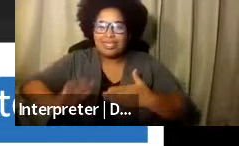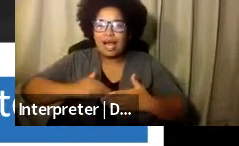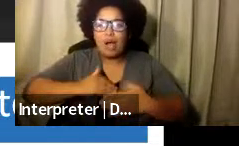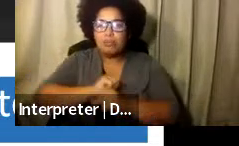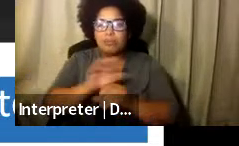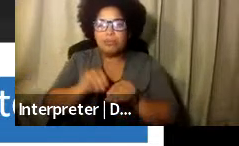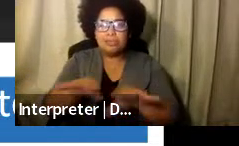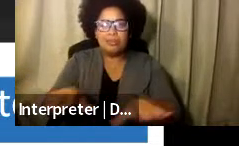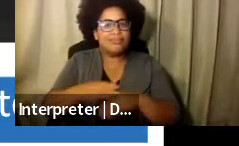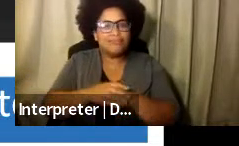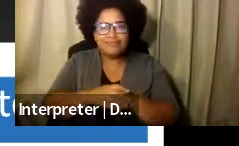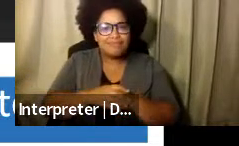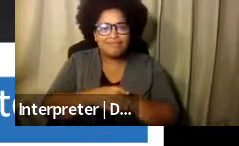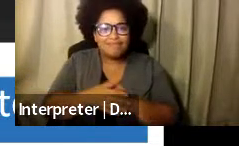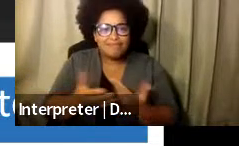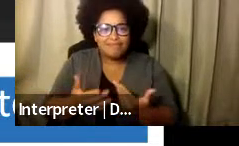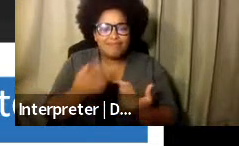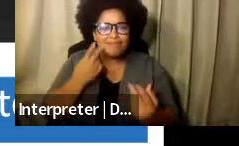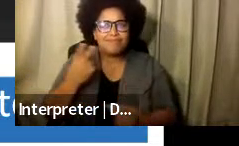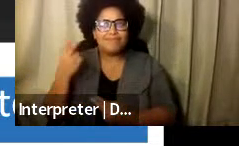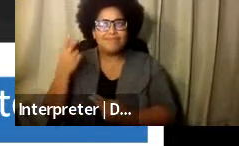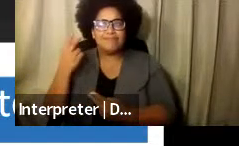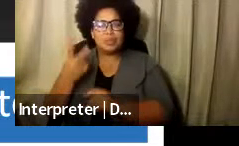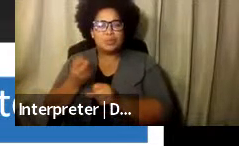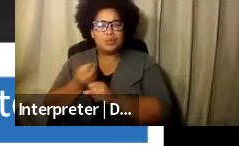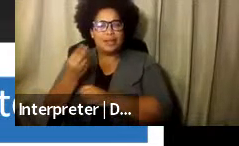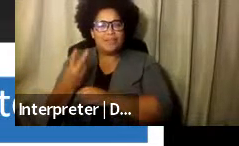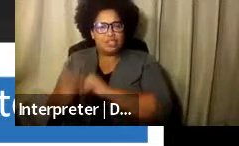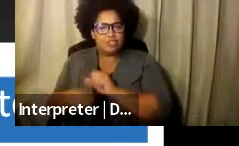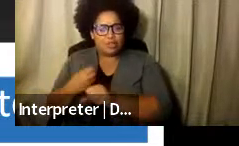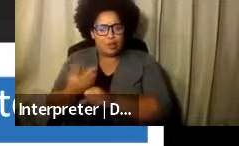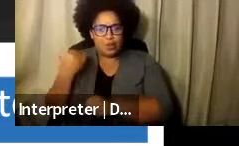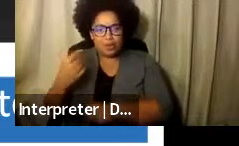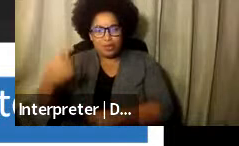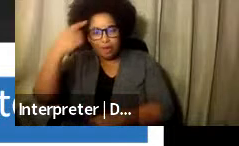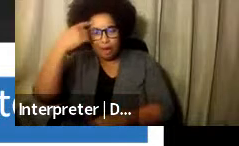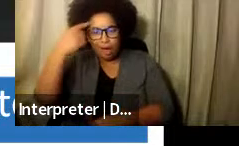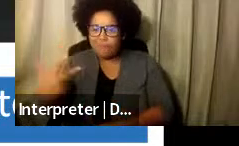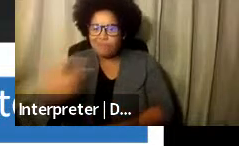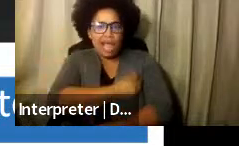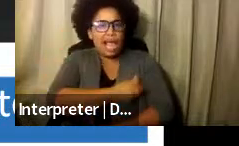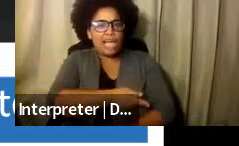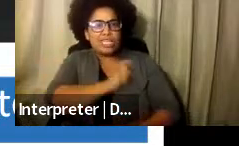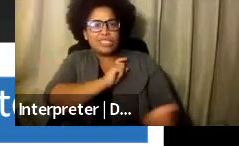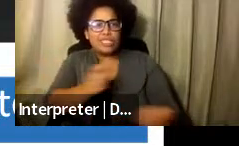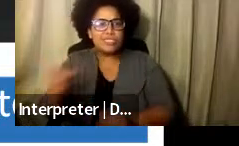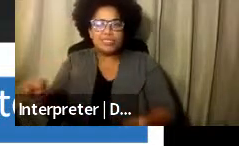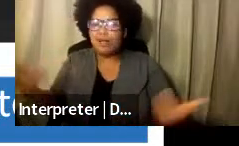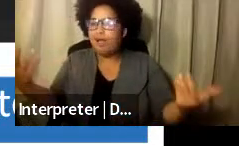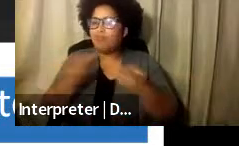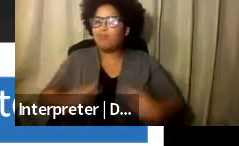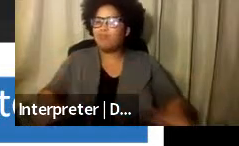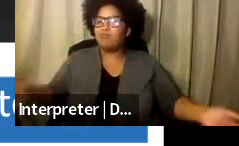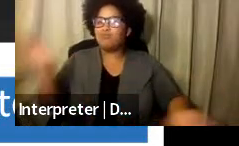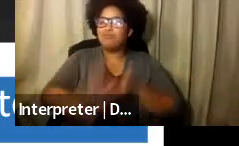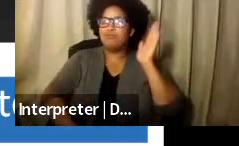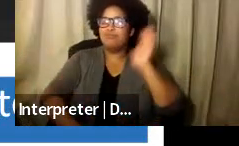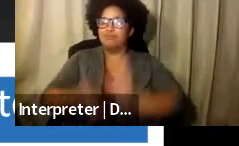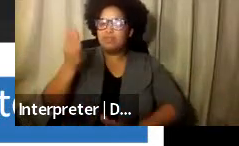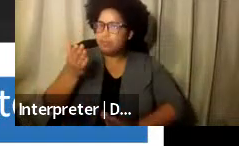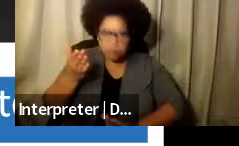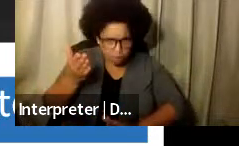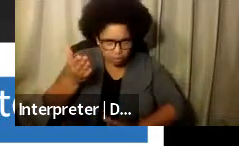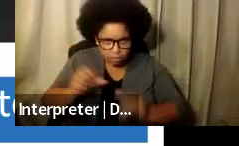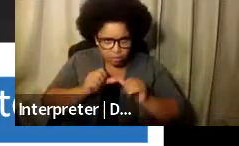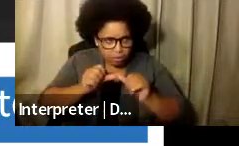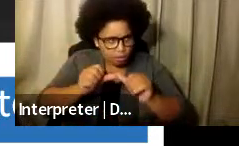pandemic. Thinking back 2.5 years ago, we all thought after the vaccines came out, this would be over, but